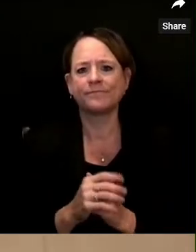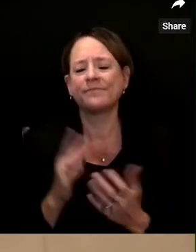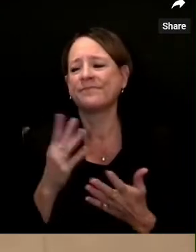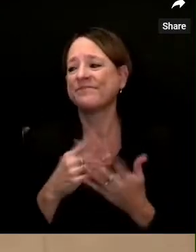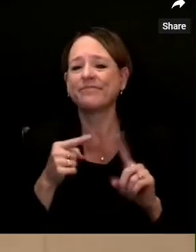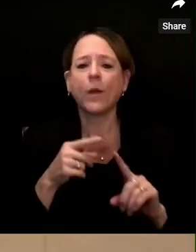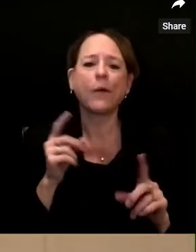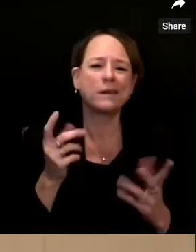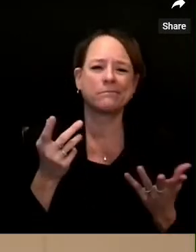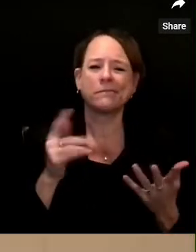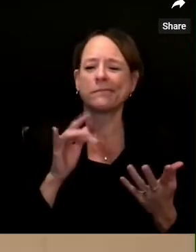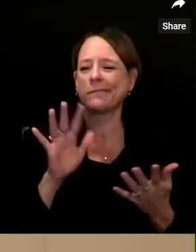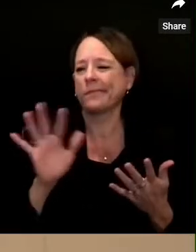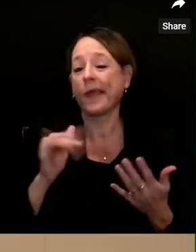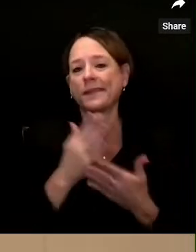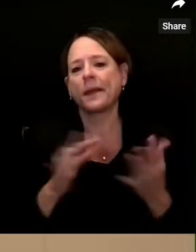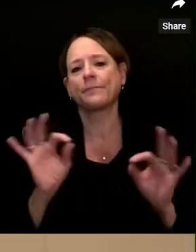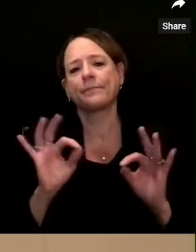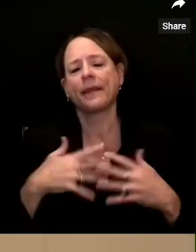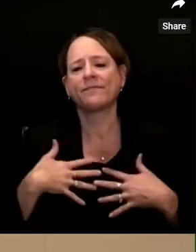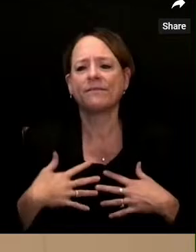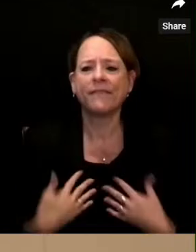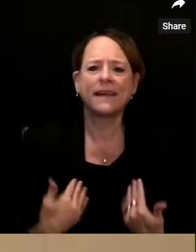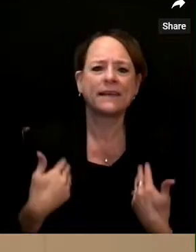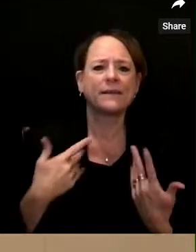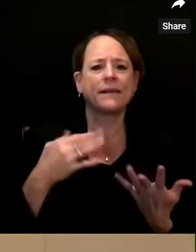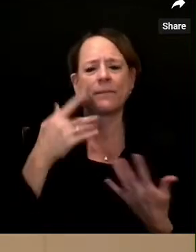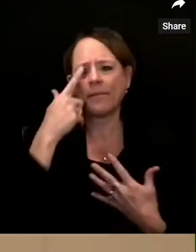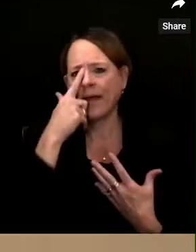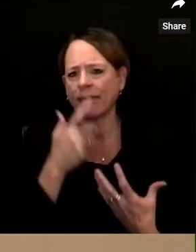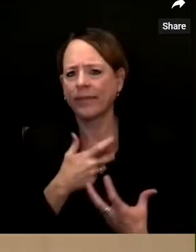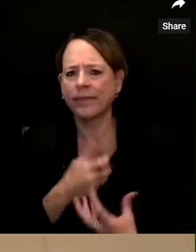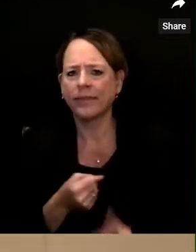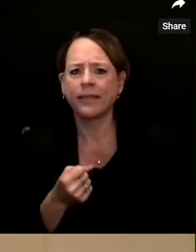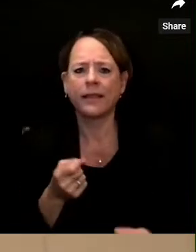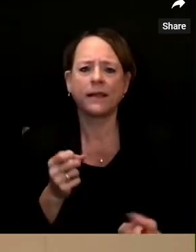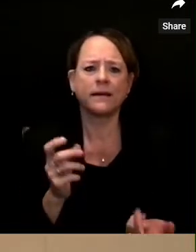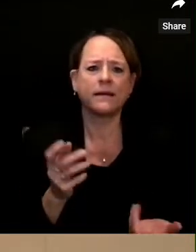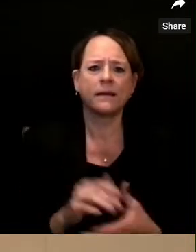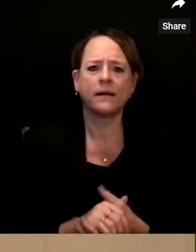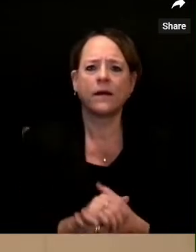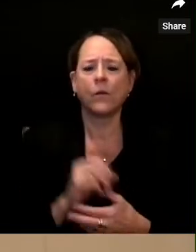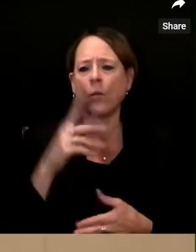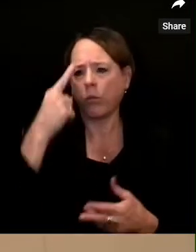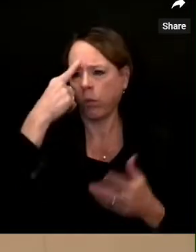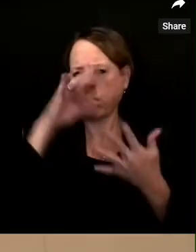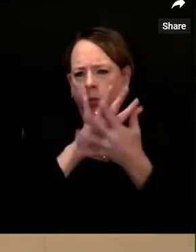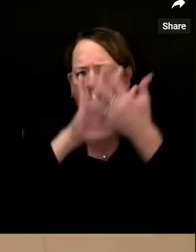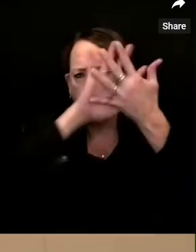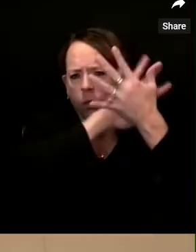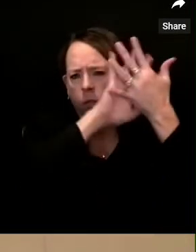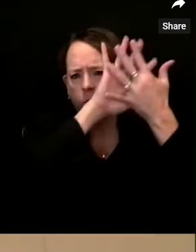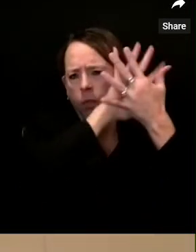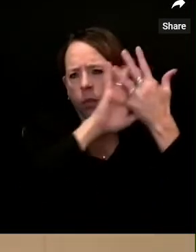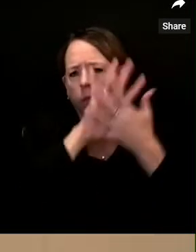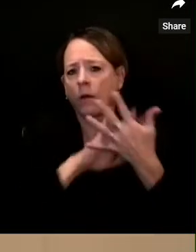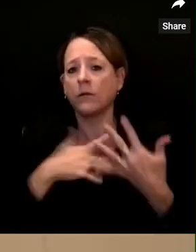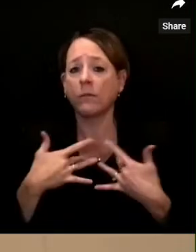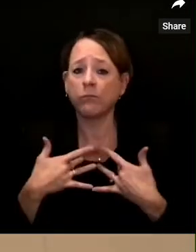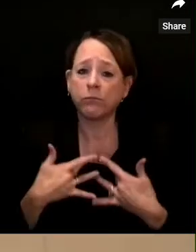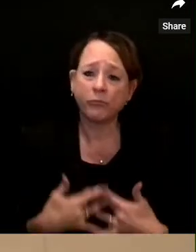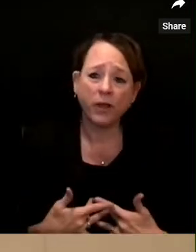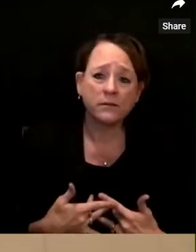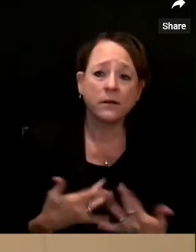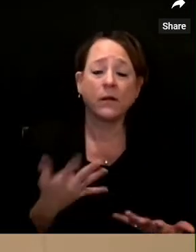symptoms like what they call brain fog or depression or mood disorder that can linger for a longer period of time. And we're